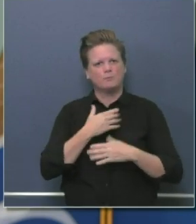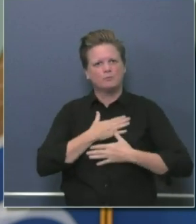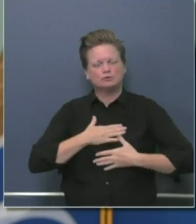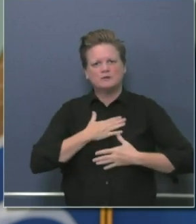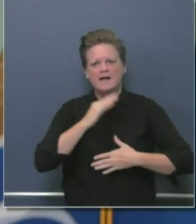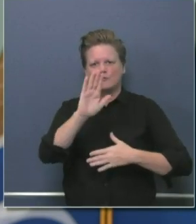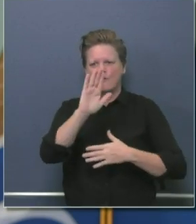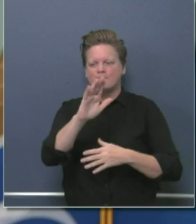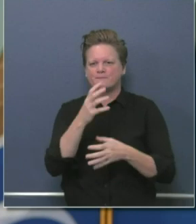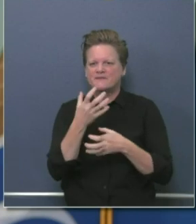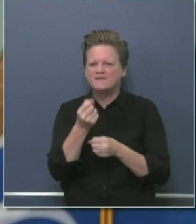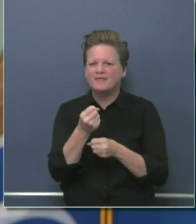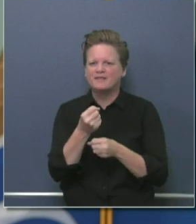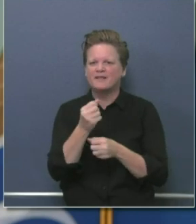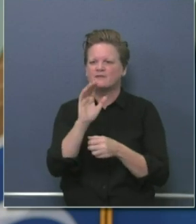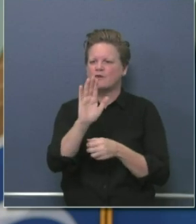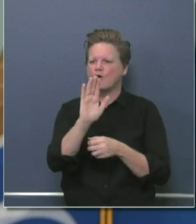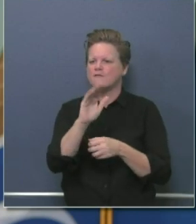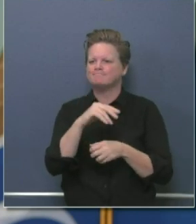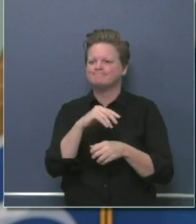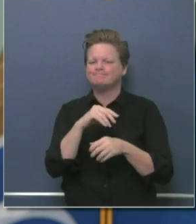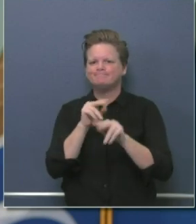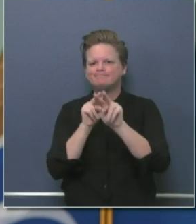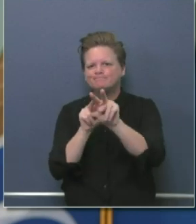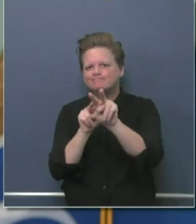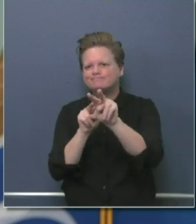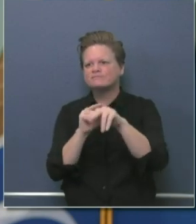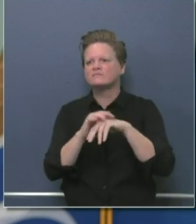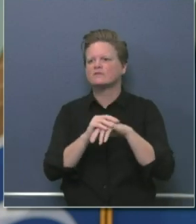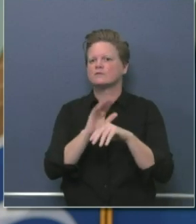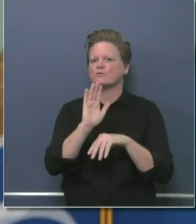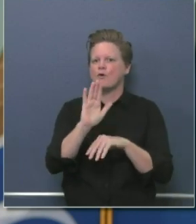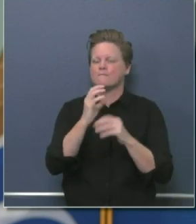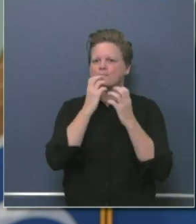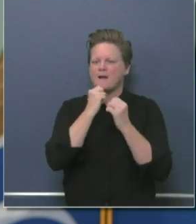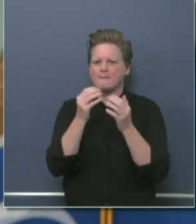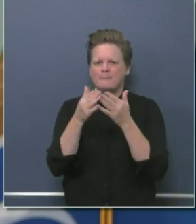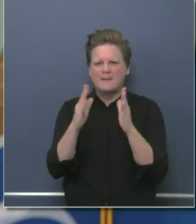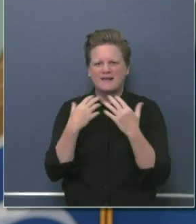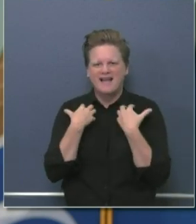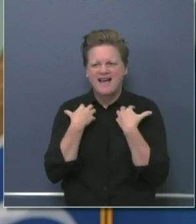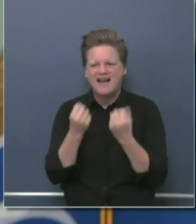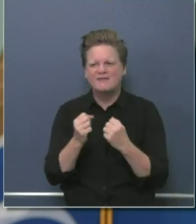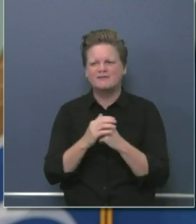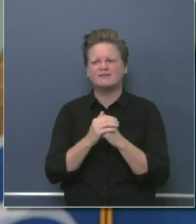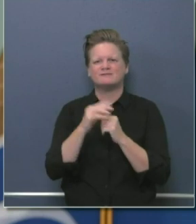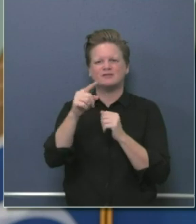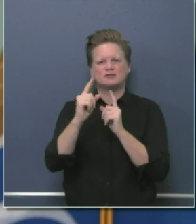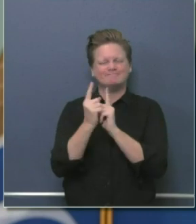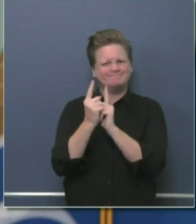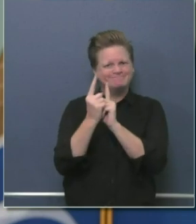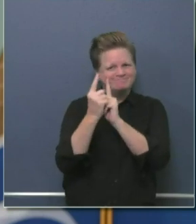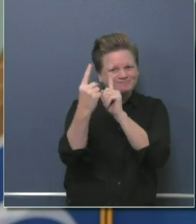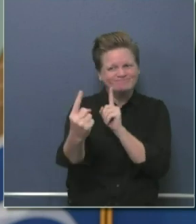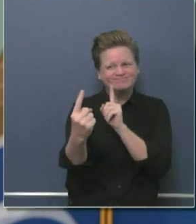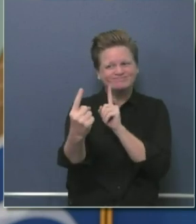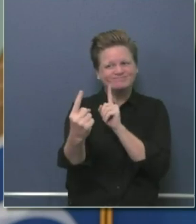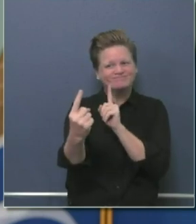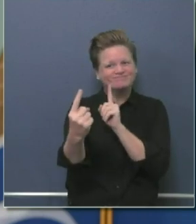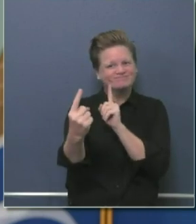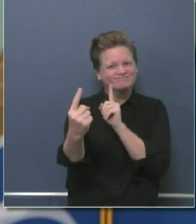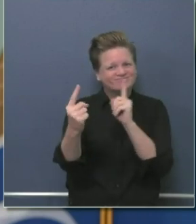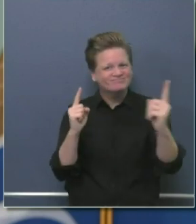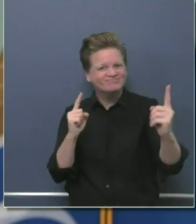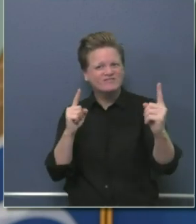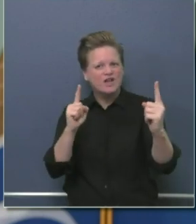all of us, and that's our public health. Thank you for practicing social distancing. Thank you for physically distancing against others. Thank you